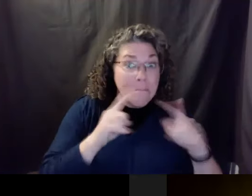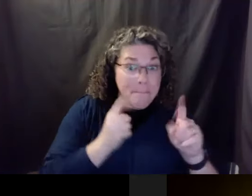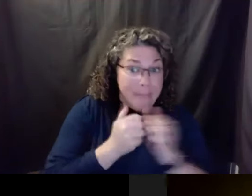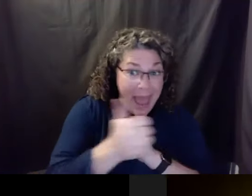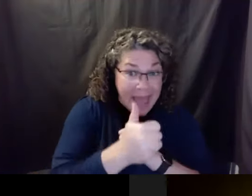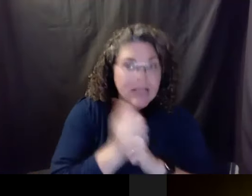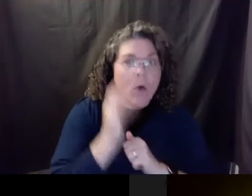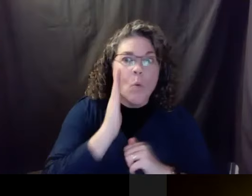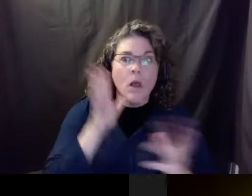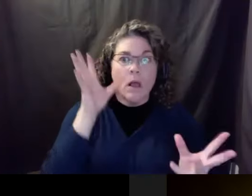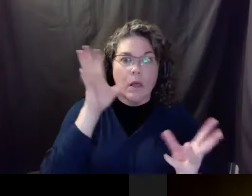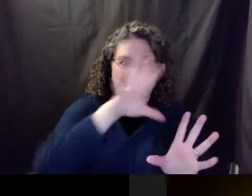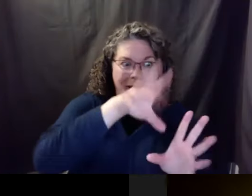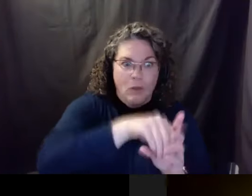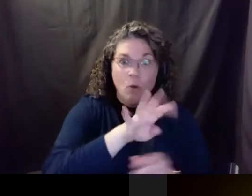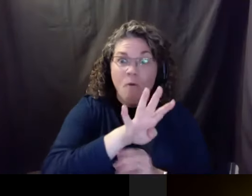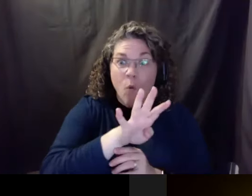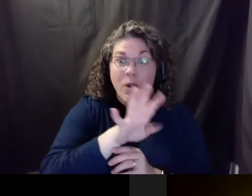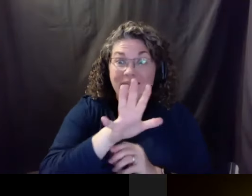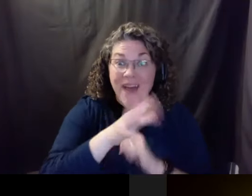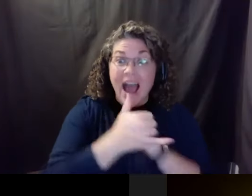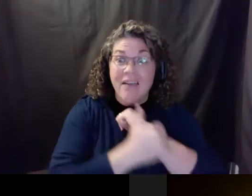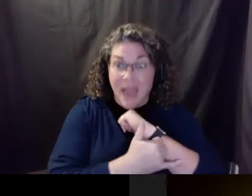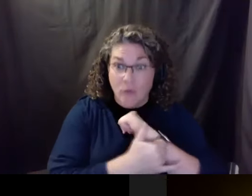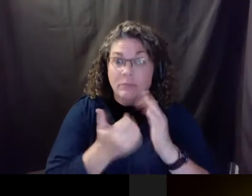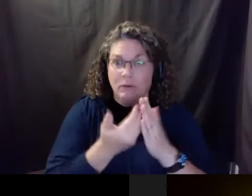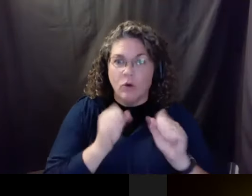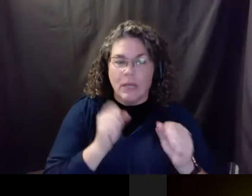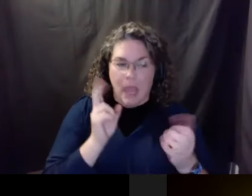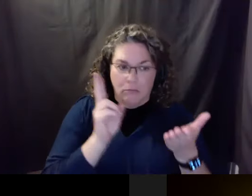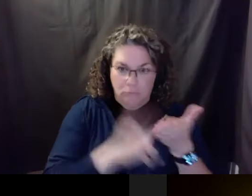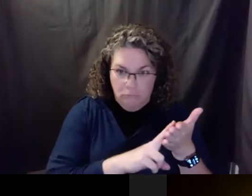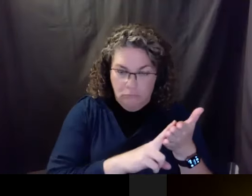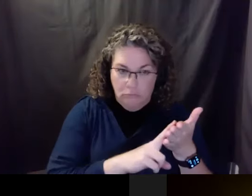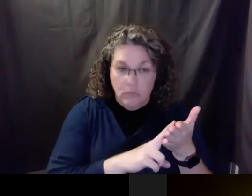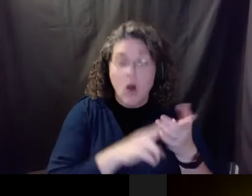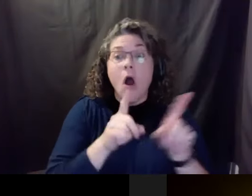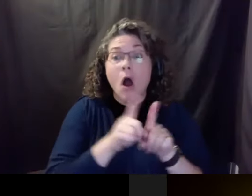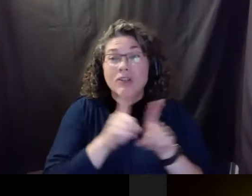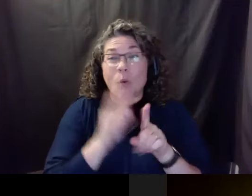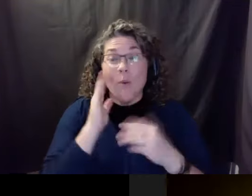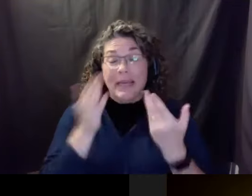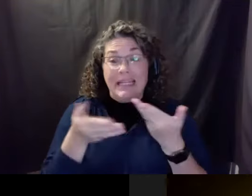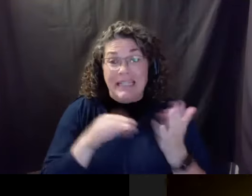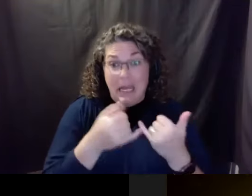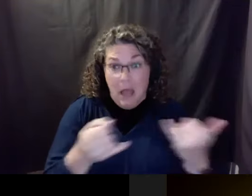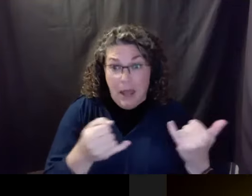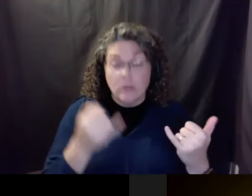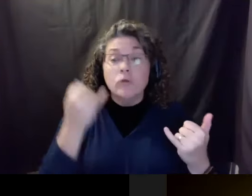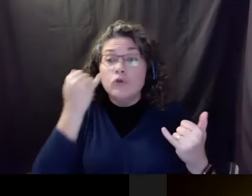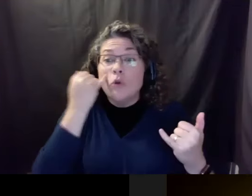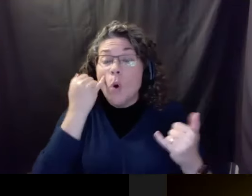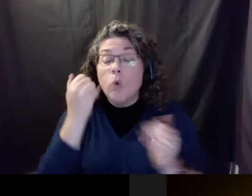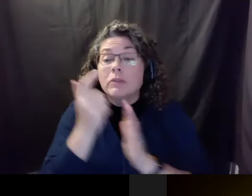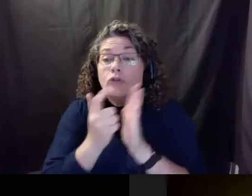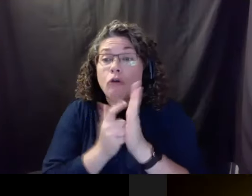It also means that there will be an established deadline for lawsuits that are challenged on ballot